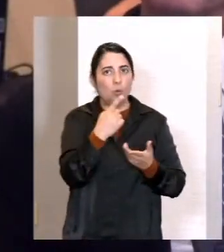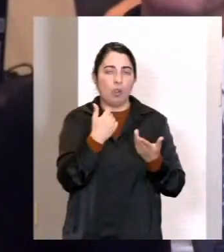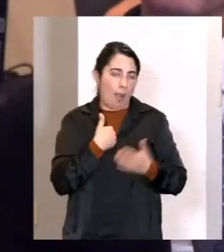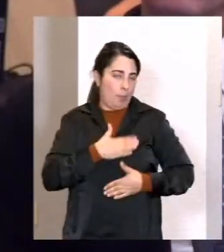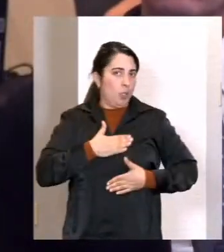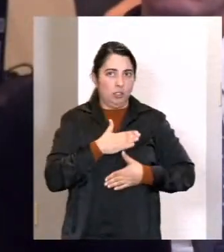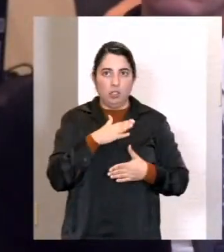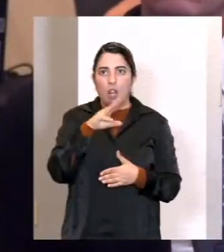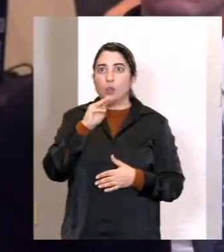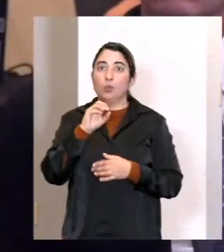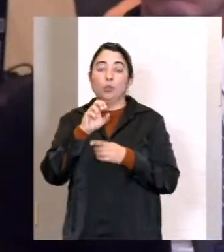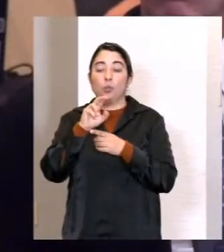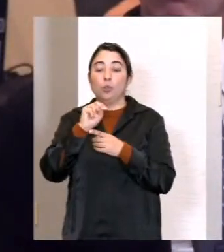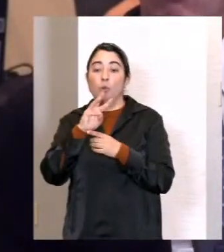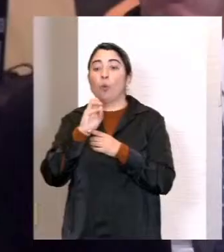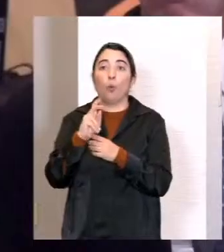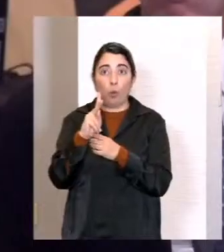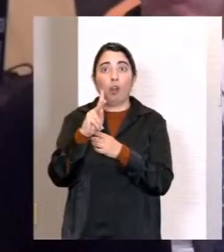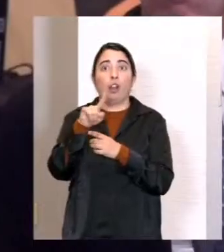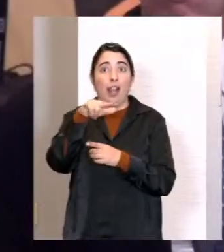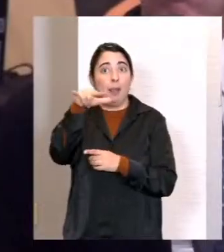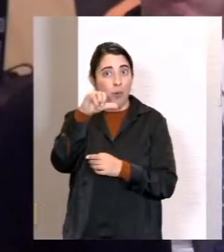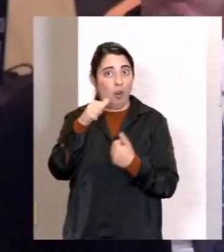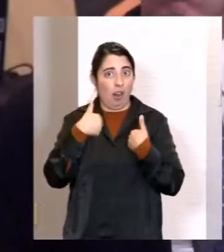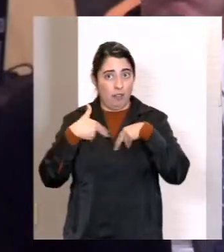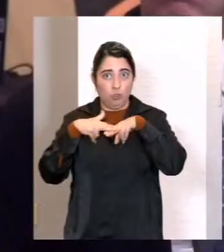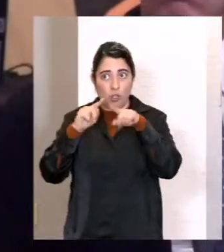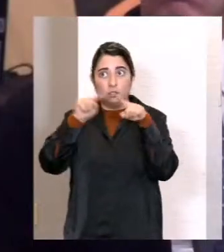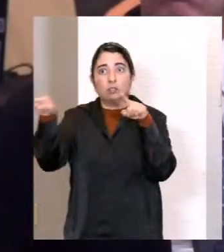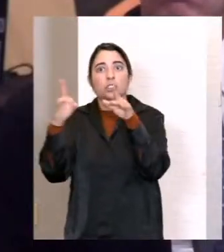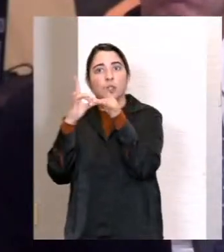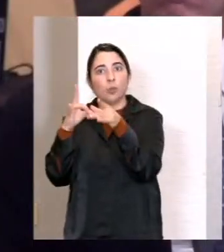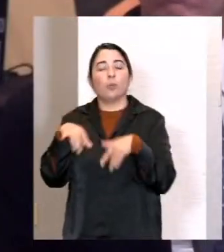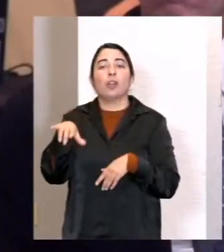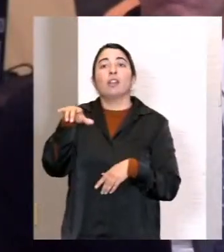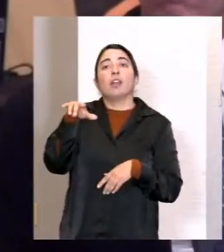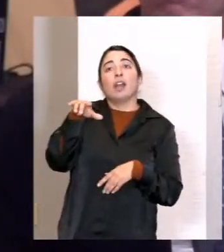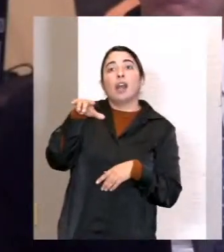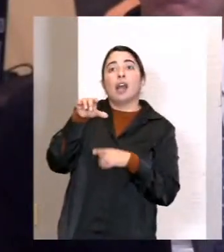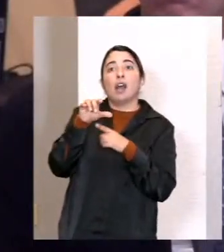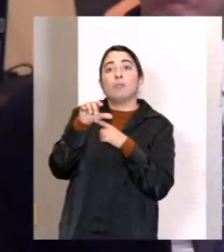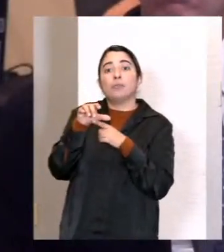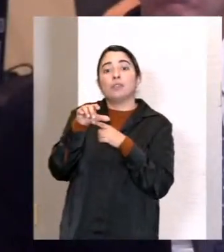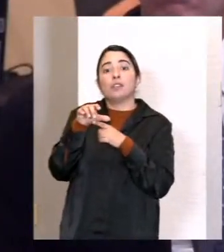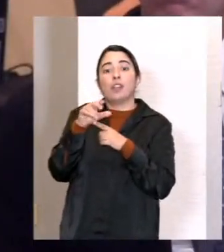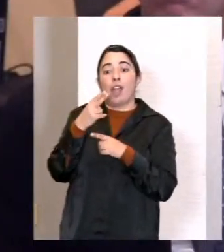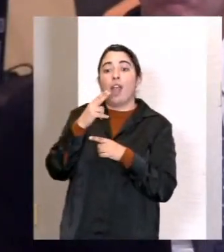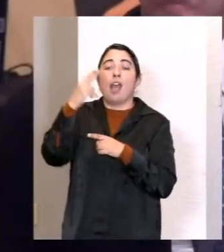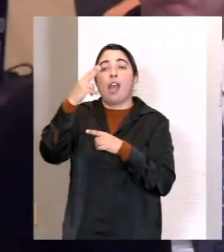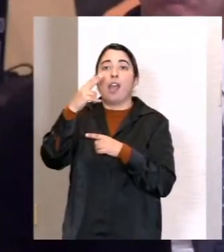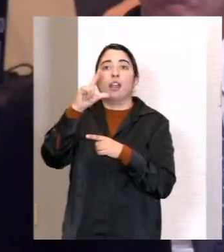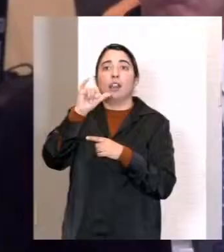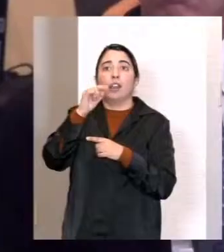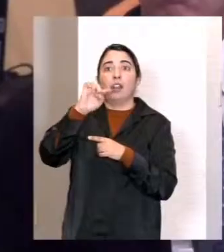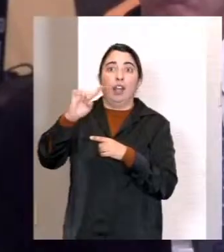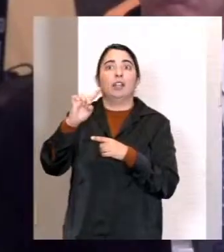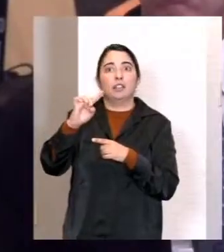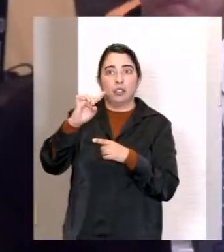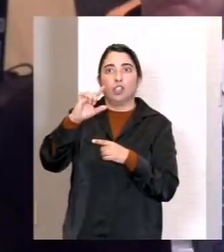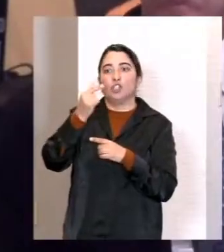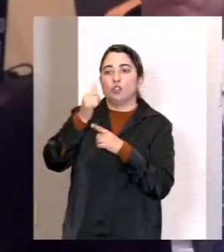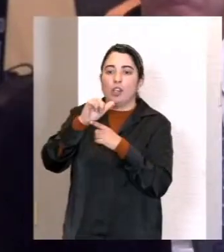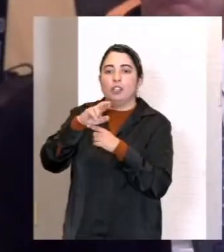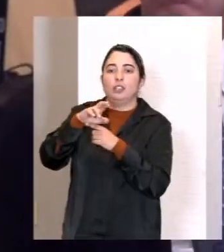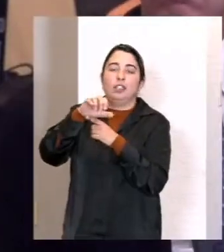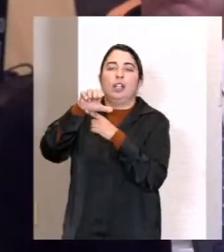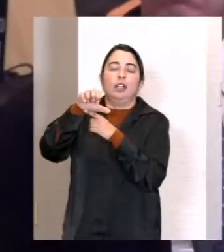the Newark Airport train station to reach over towards Franklin-Geisen Avenue to allow people in the South Ward. And I know that